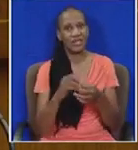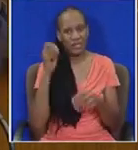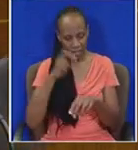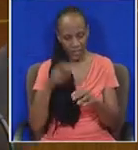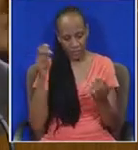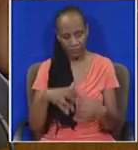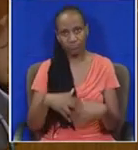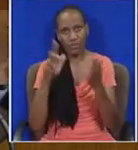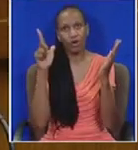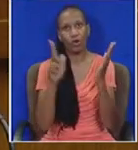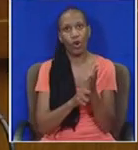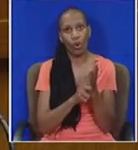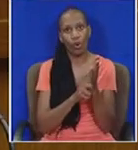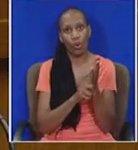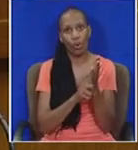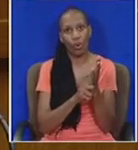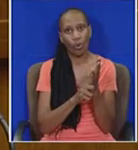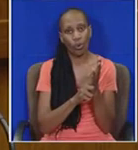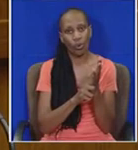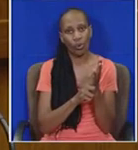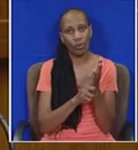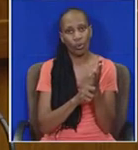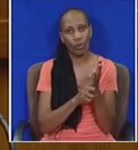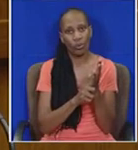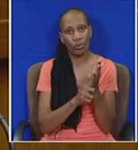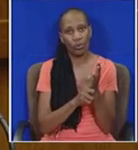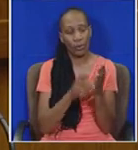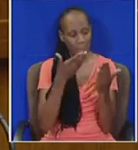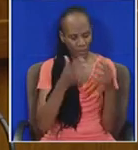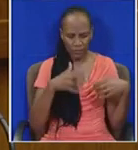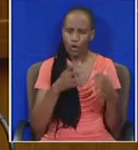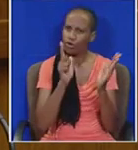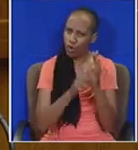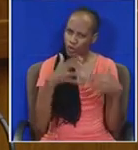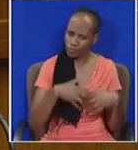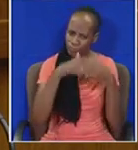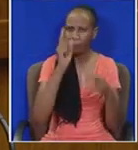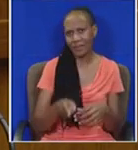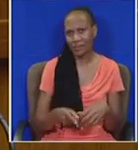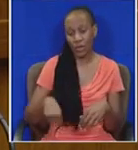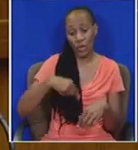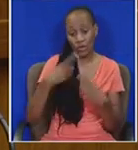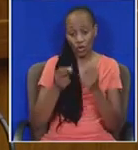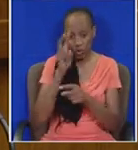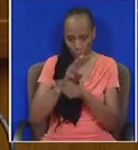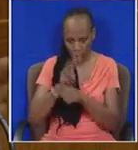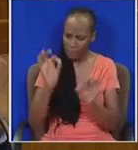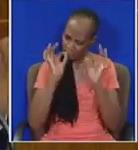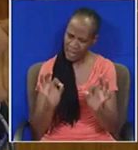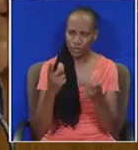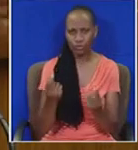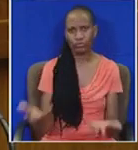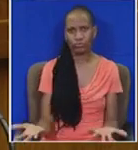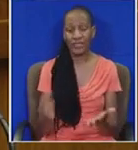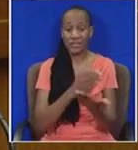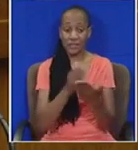that governance imperatives are adhered to, those must be in place. Our oversight must be effective. Some of